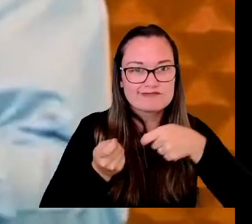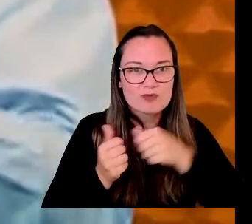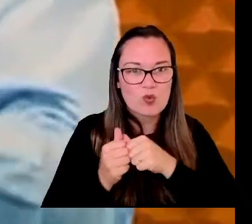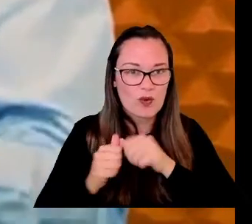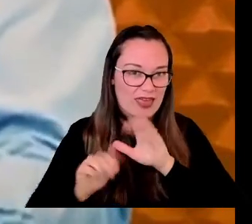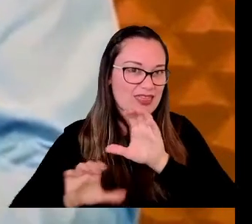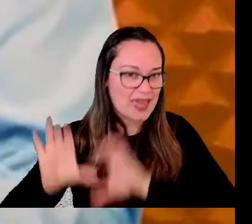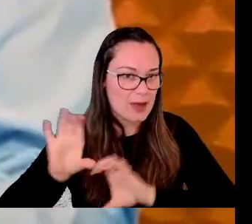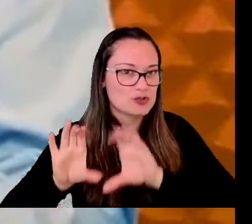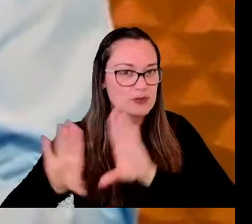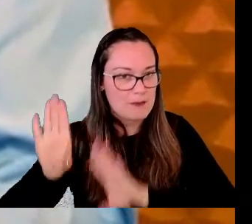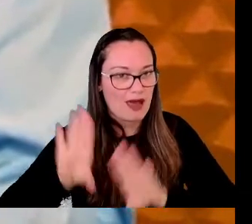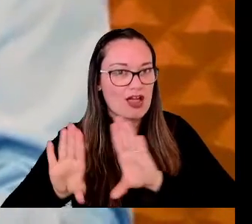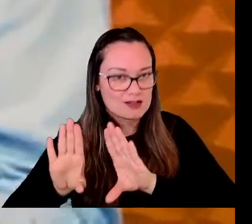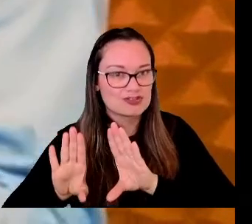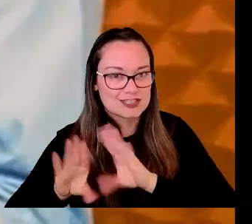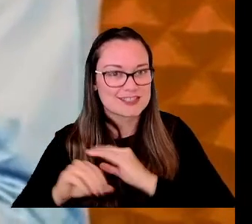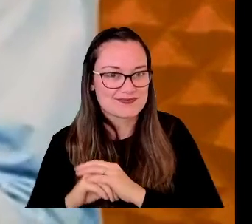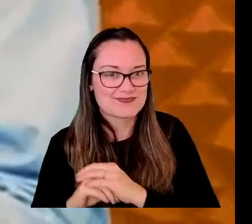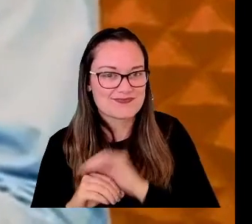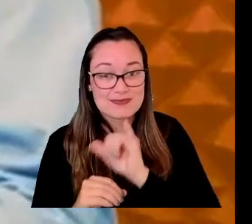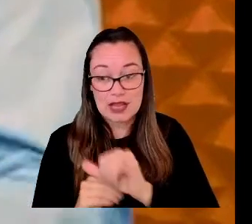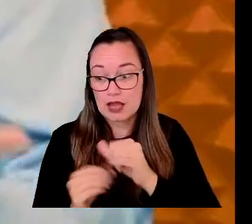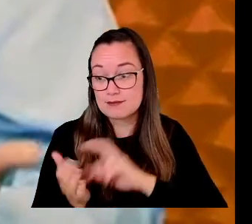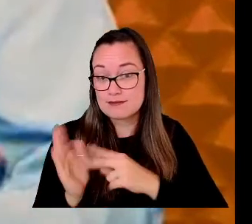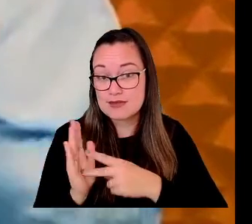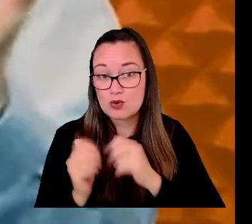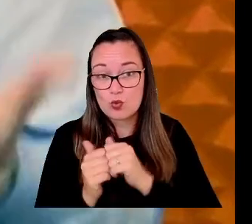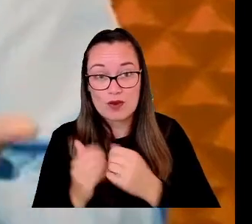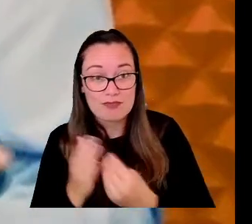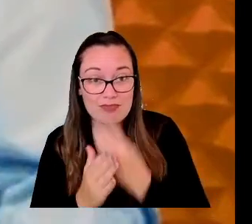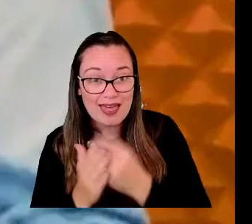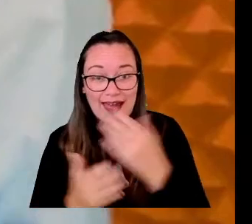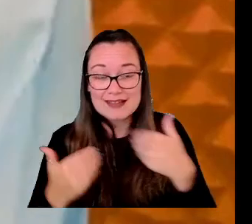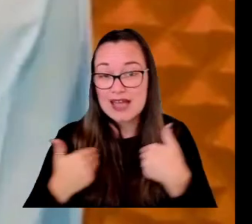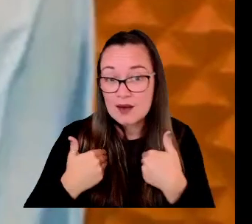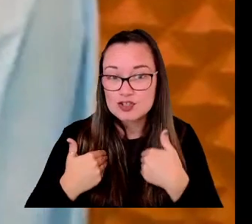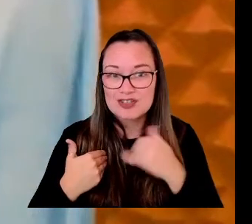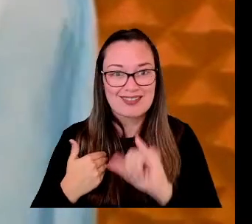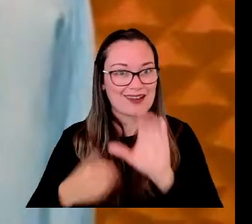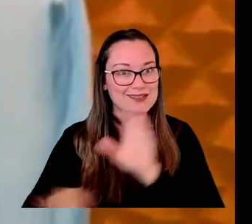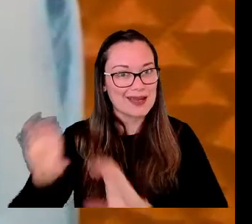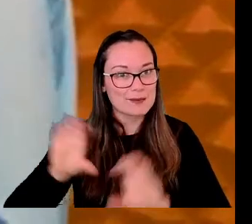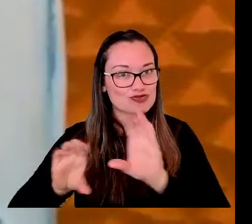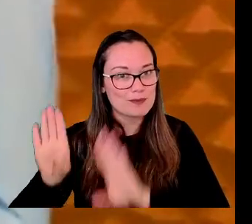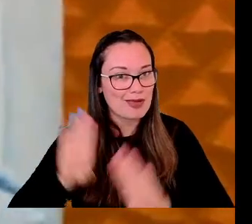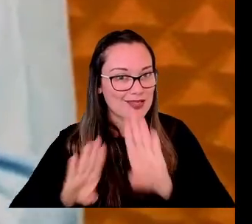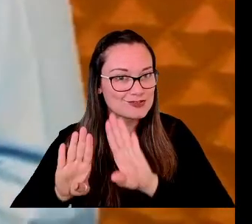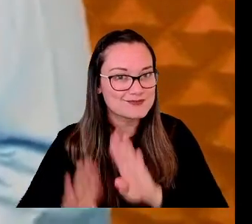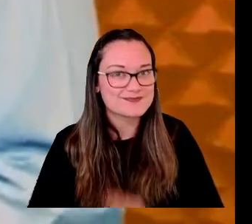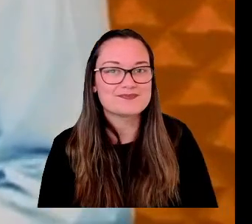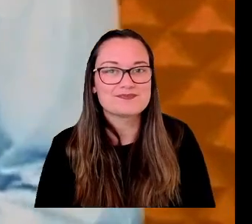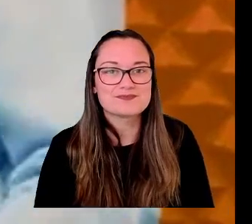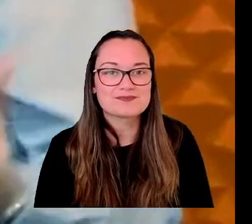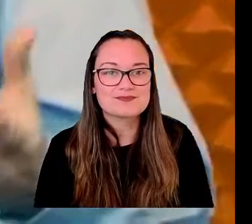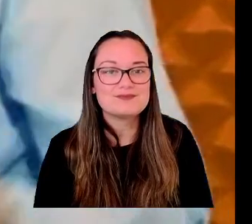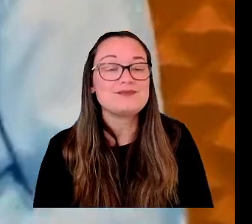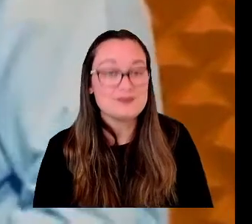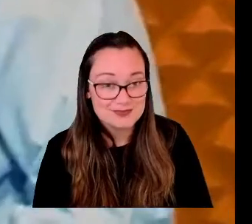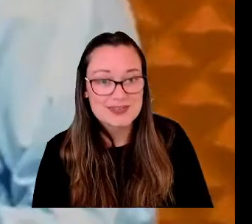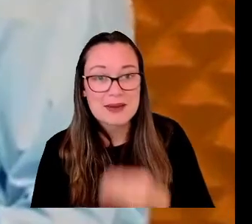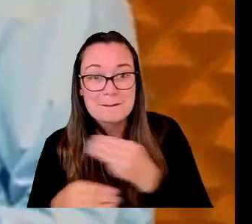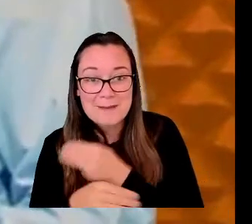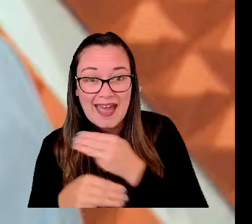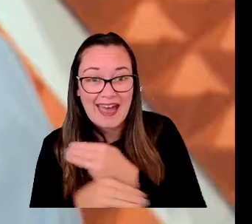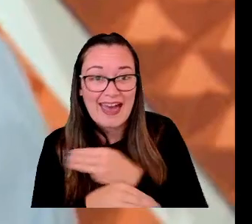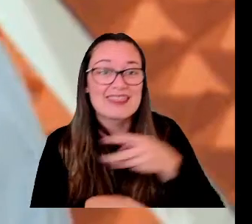biology, because that's what we're talking about. When we talk about plants and animals, we're talking chemistry and biology. Math and physics also are a